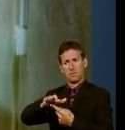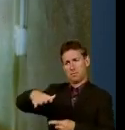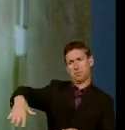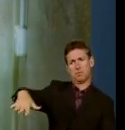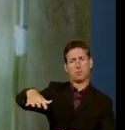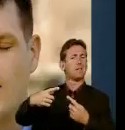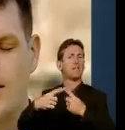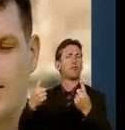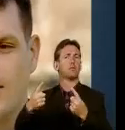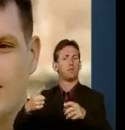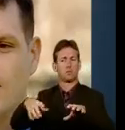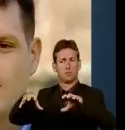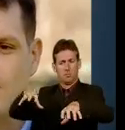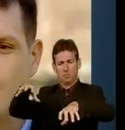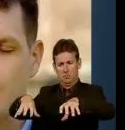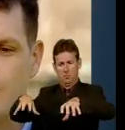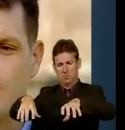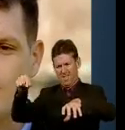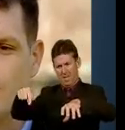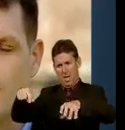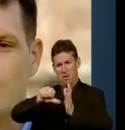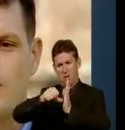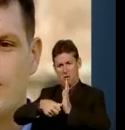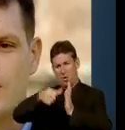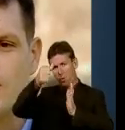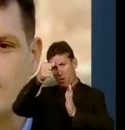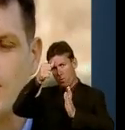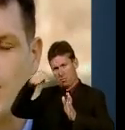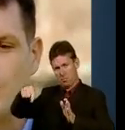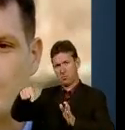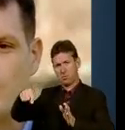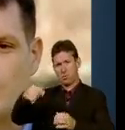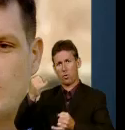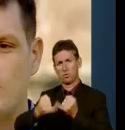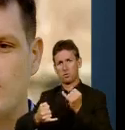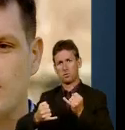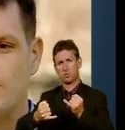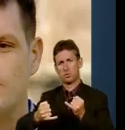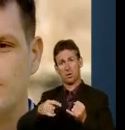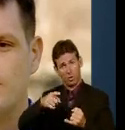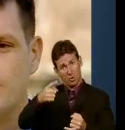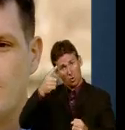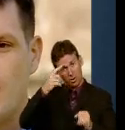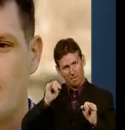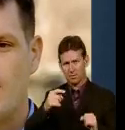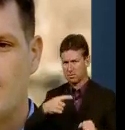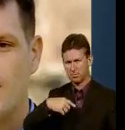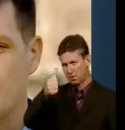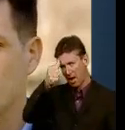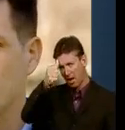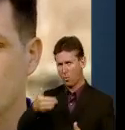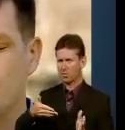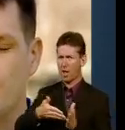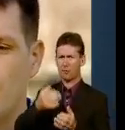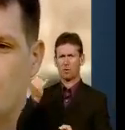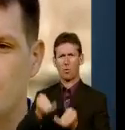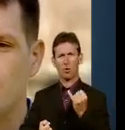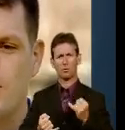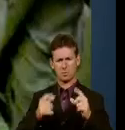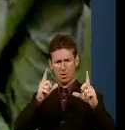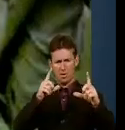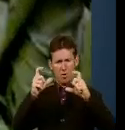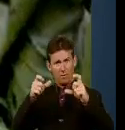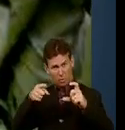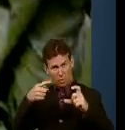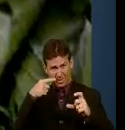the stories, and I can say with certain confidence that it's a lot worse than most people think. It was worse than people think? Absolutely. The photographs that you've